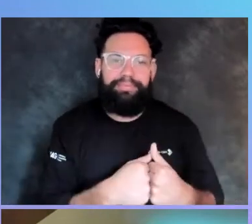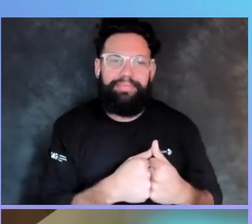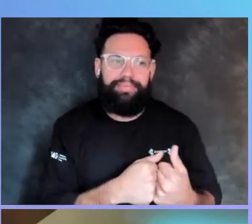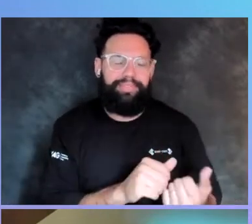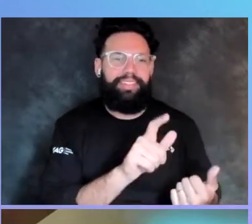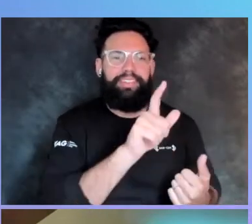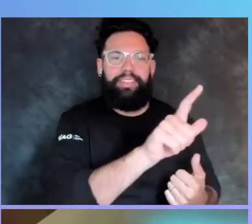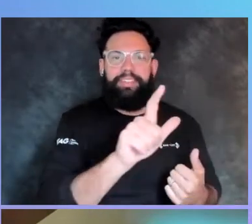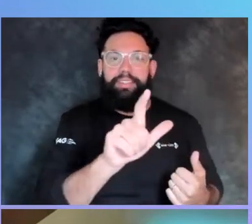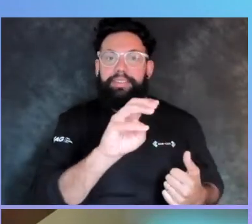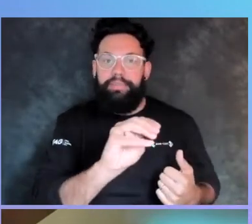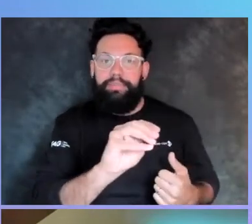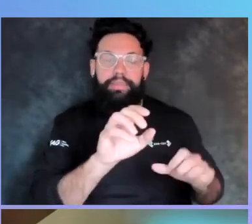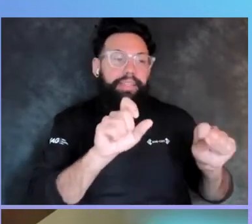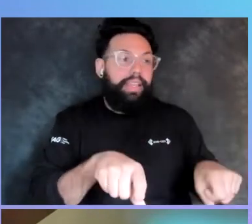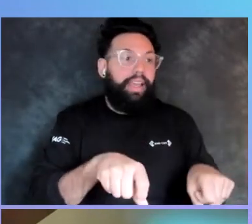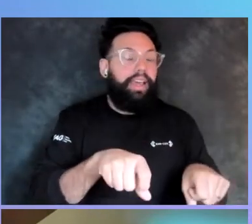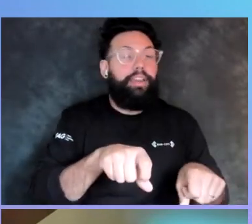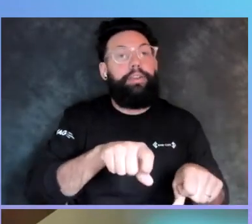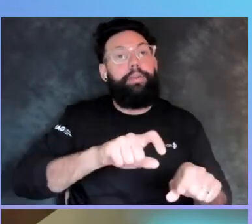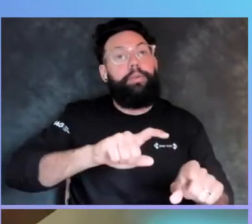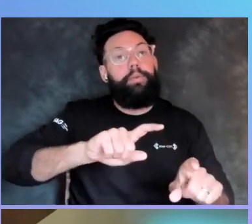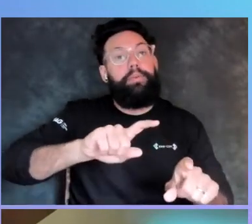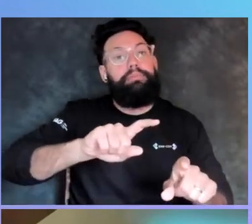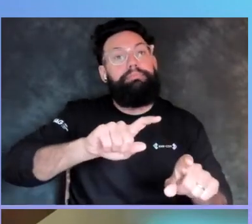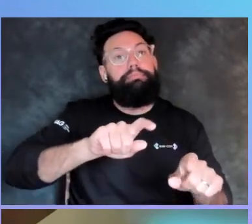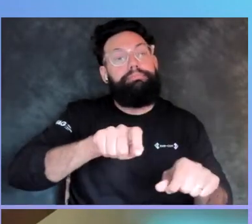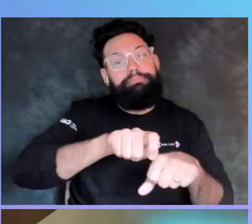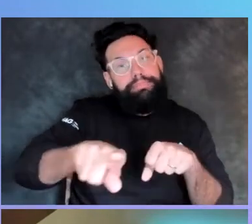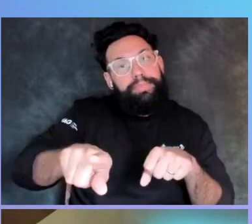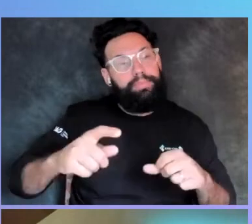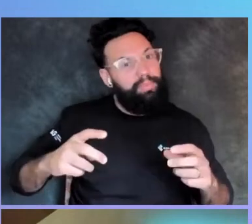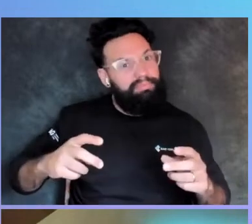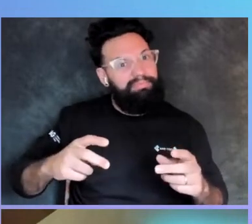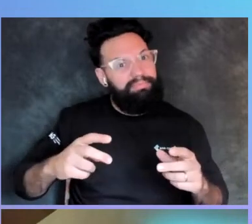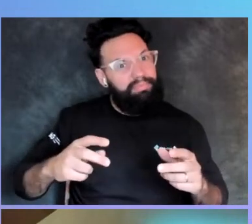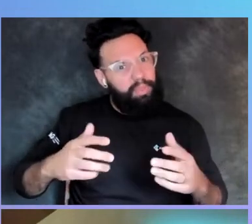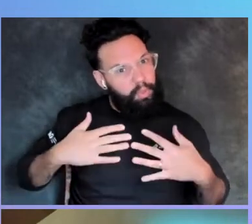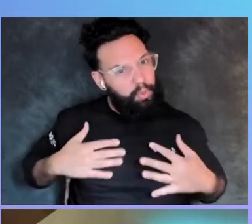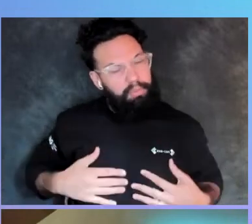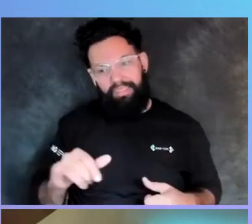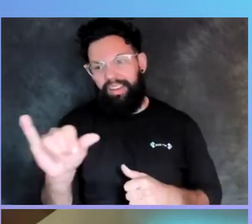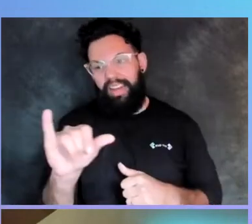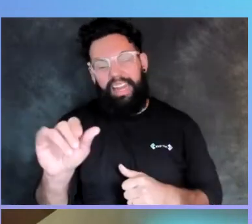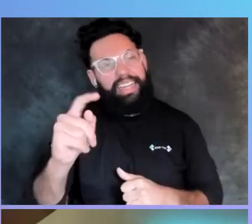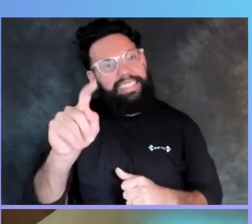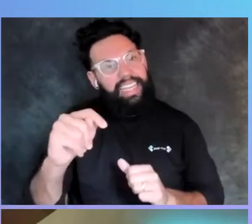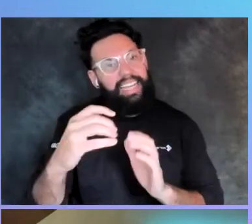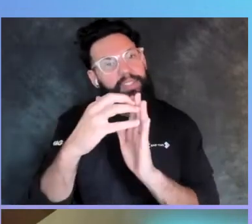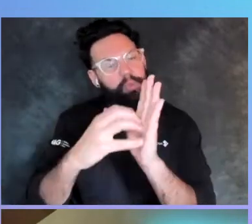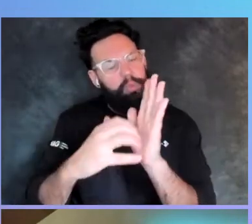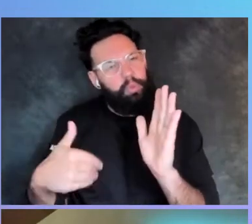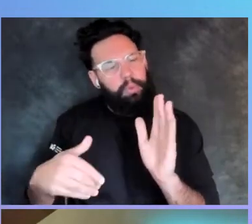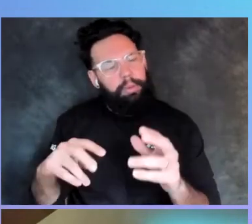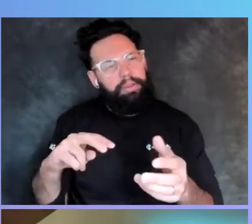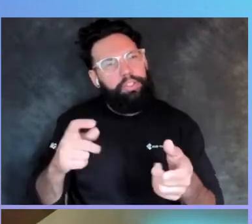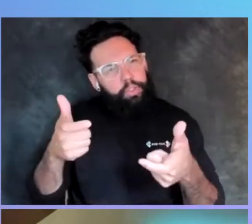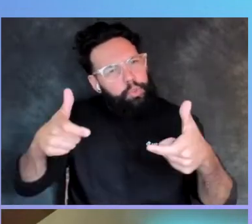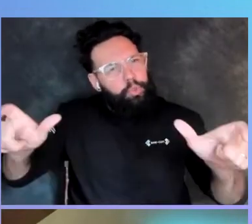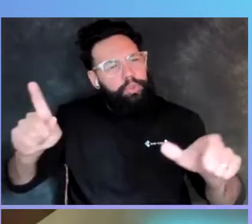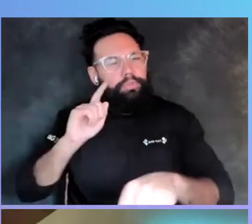produce human-like text and code offers unprecedented opportunities for improving accessibility tools and